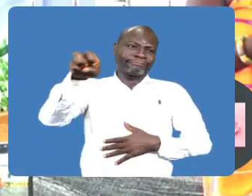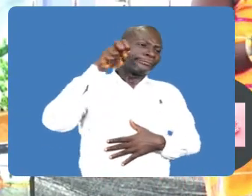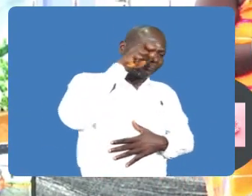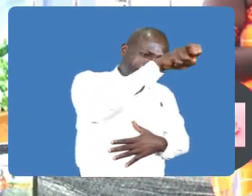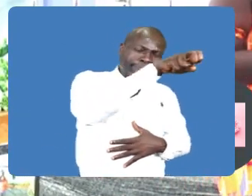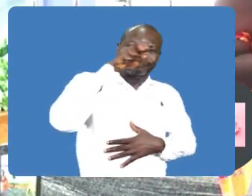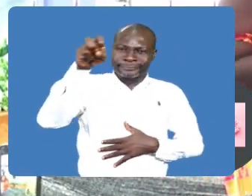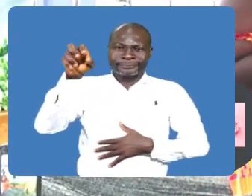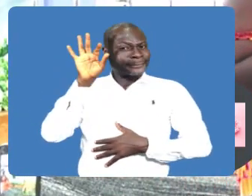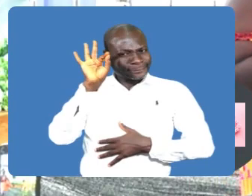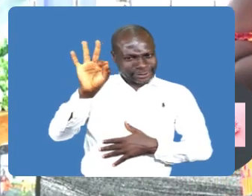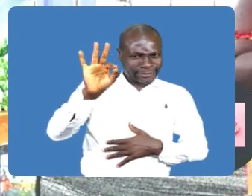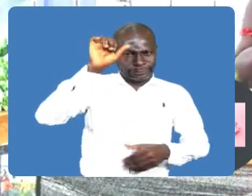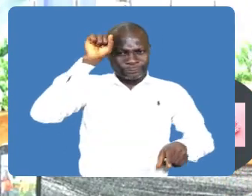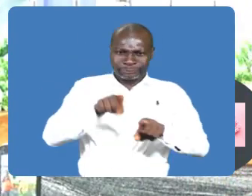missionary,